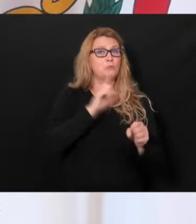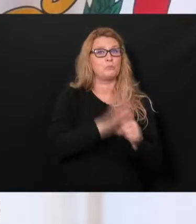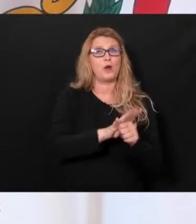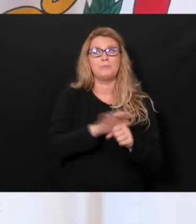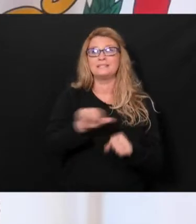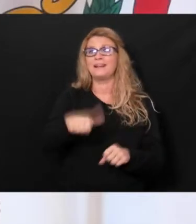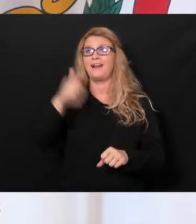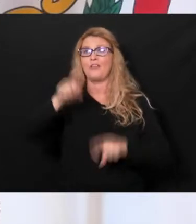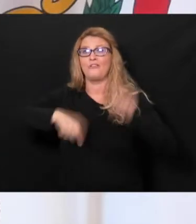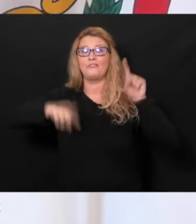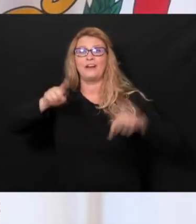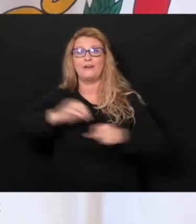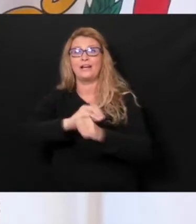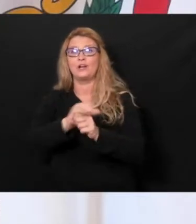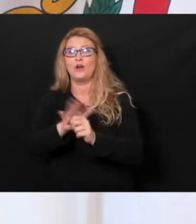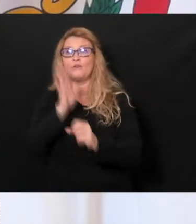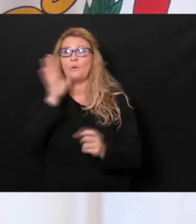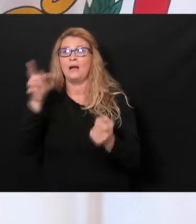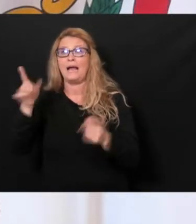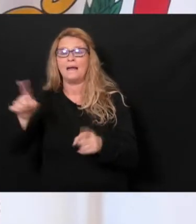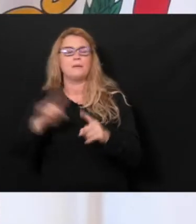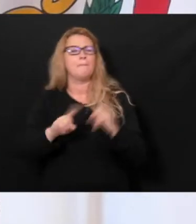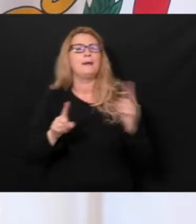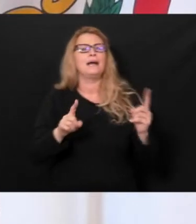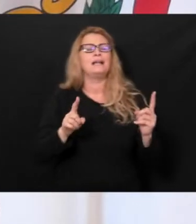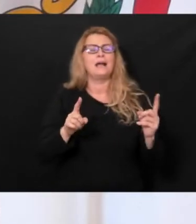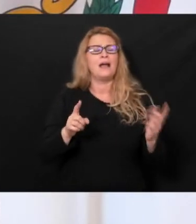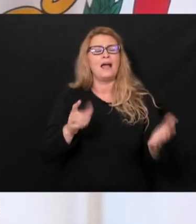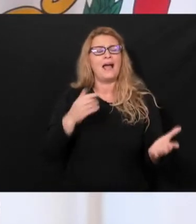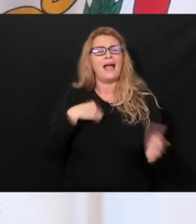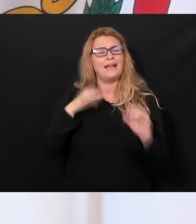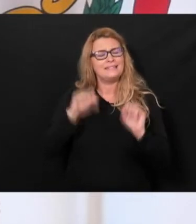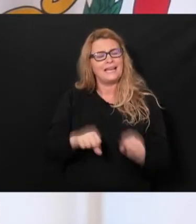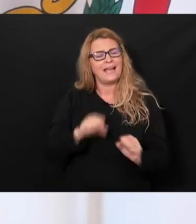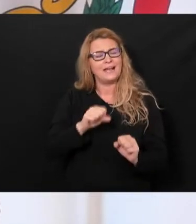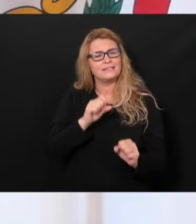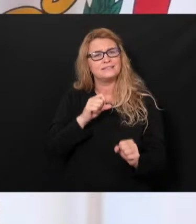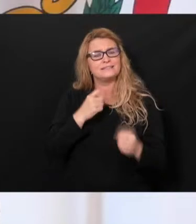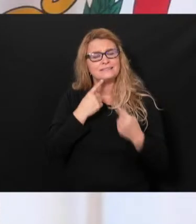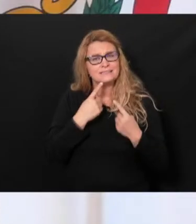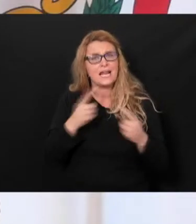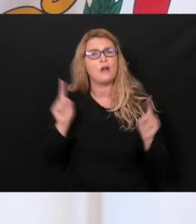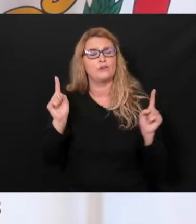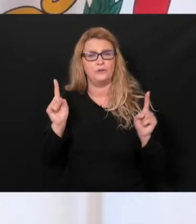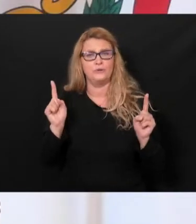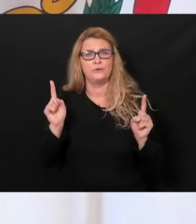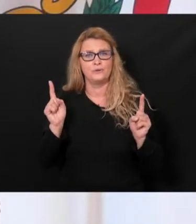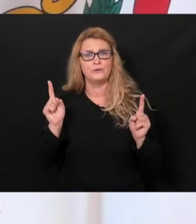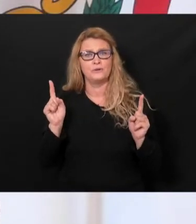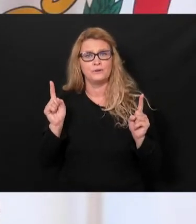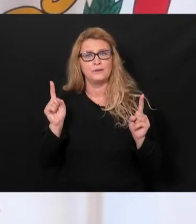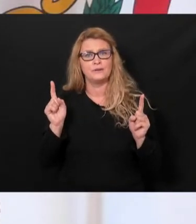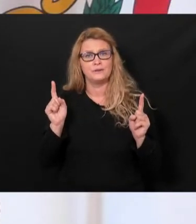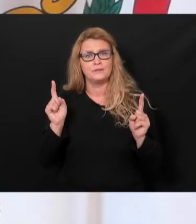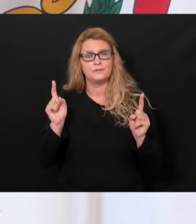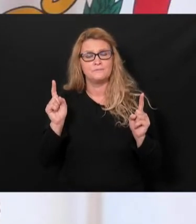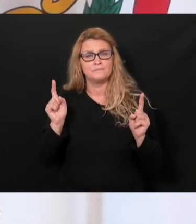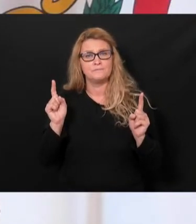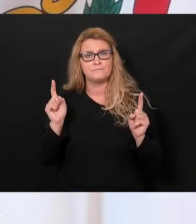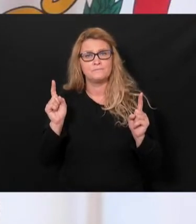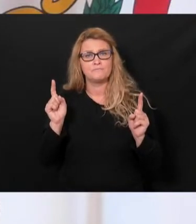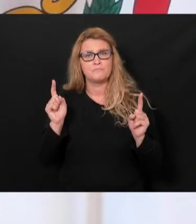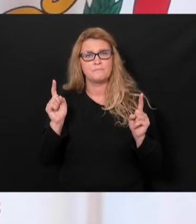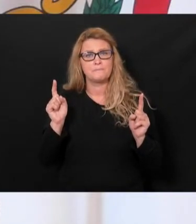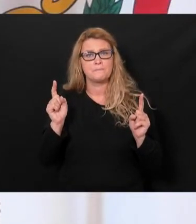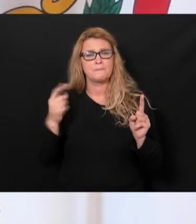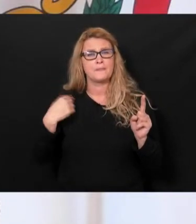more problems, but I can tell you absolutely just this. And here's all there is to it.